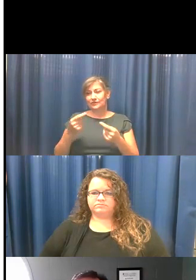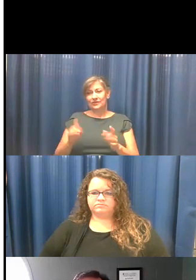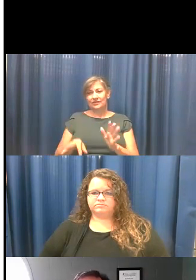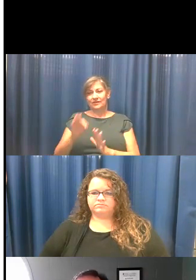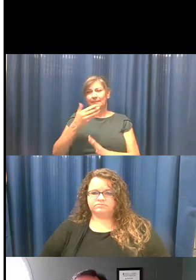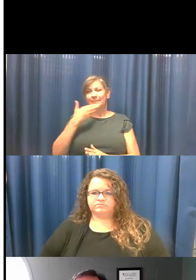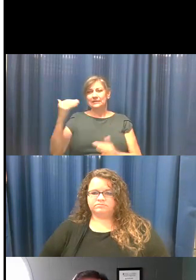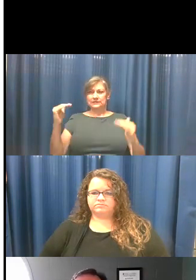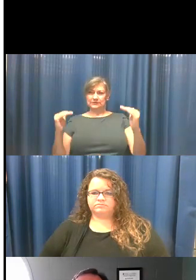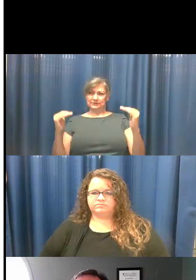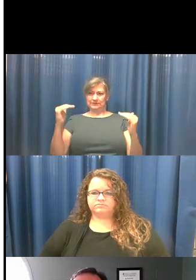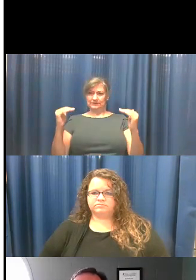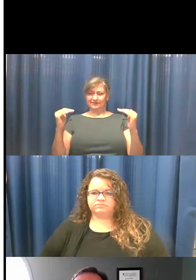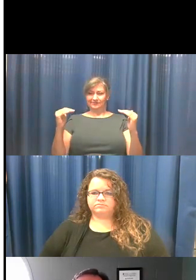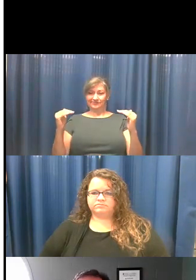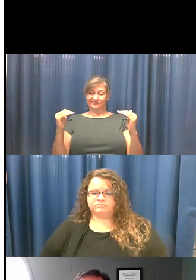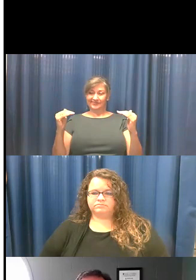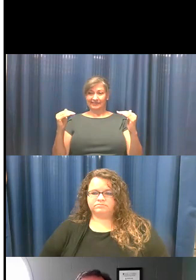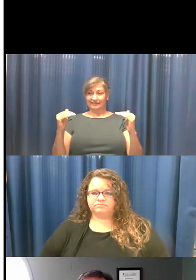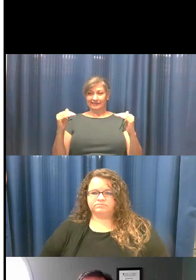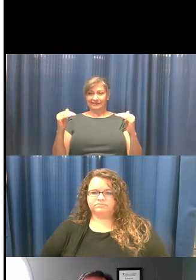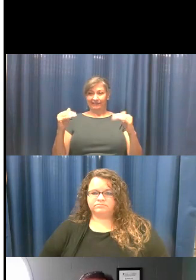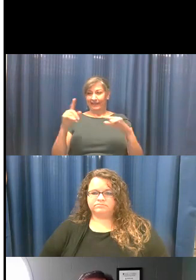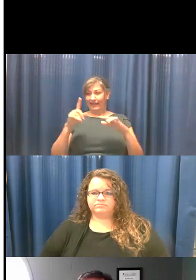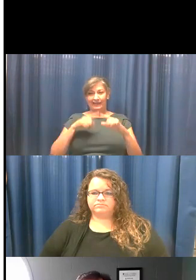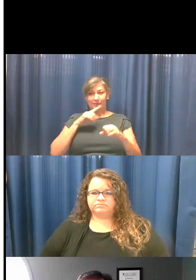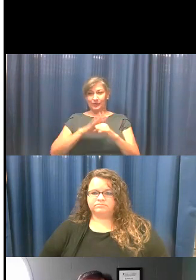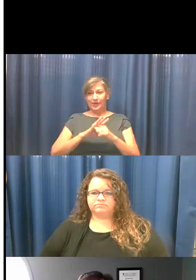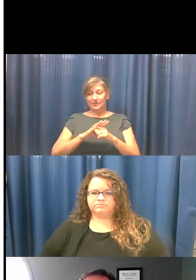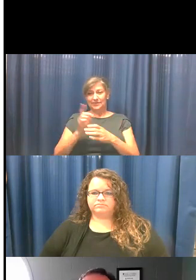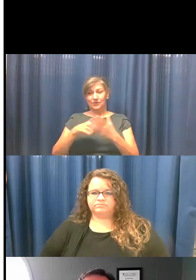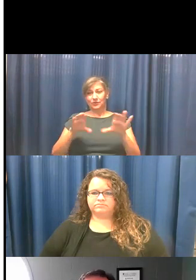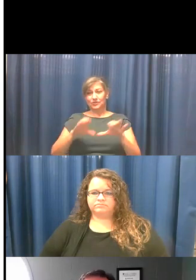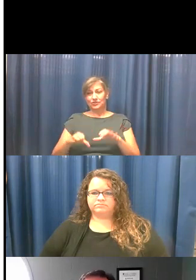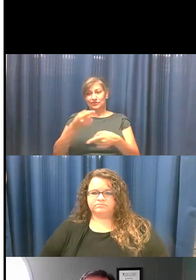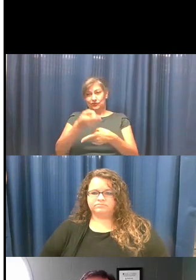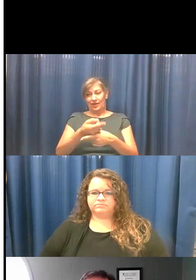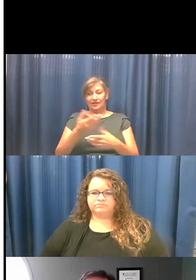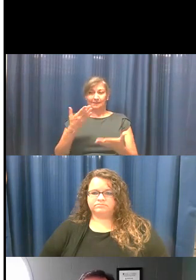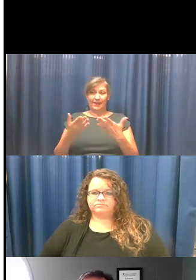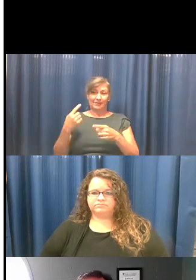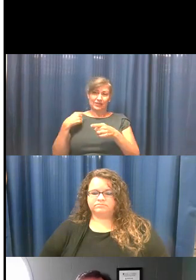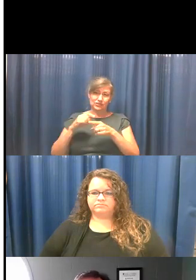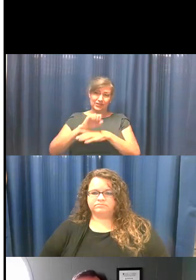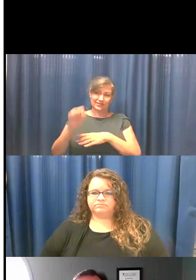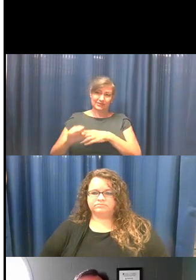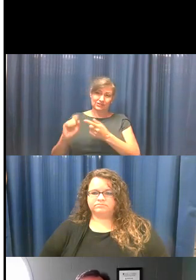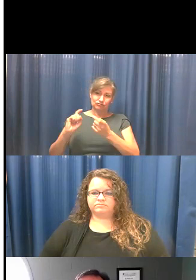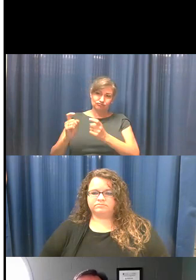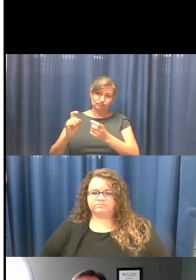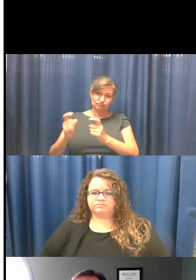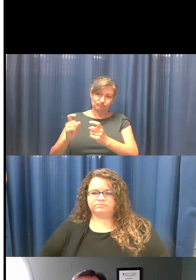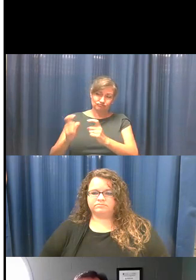between. I can't promise you that we have it right, that there may be adjustments throughout this semester, but